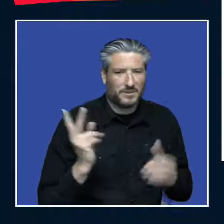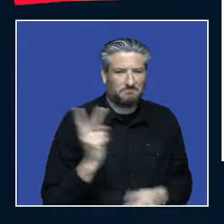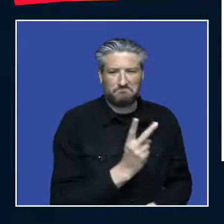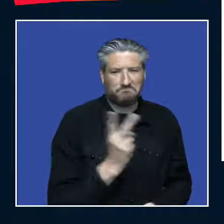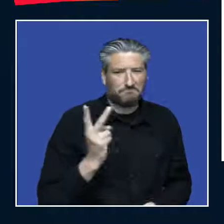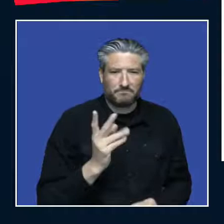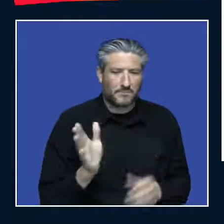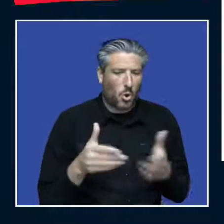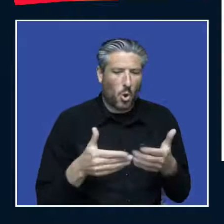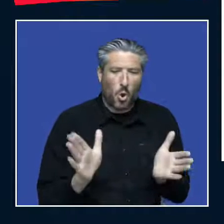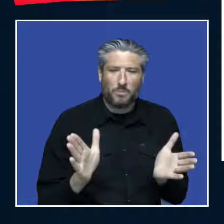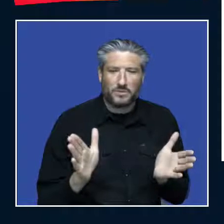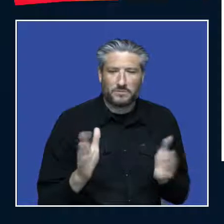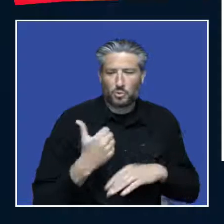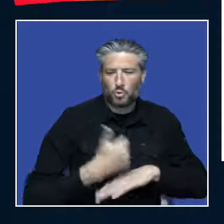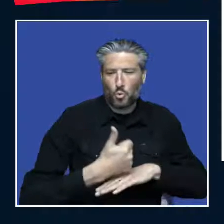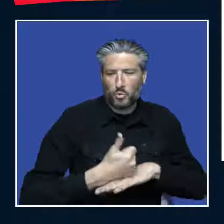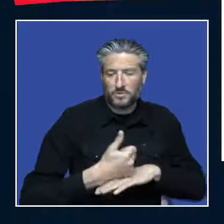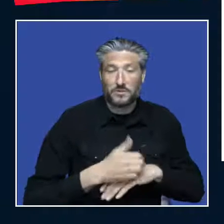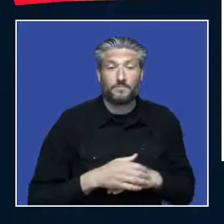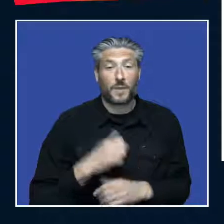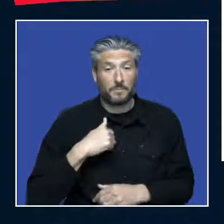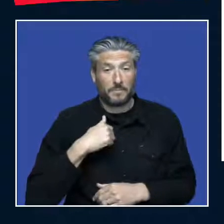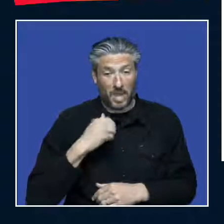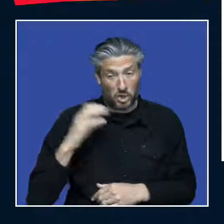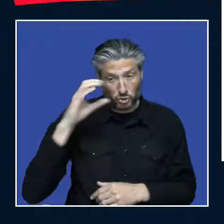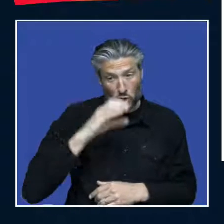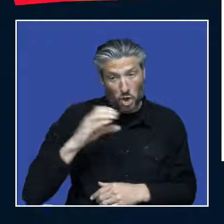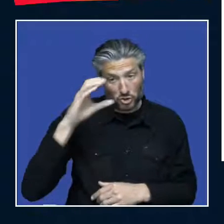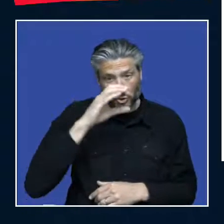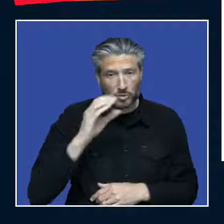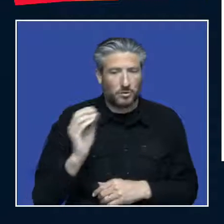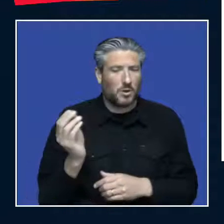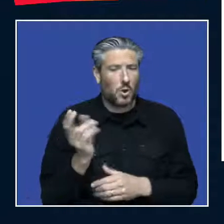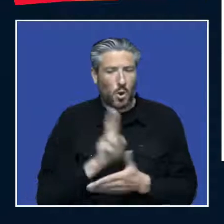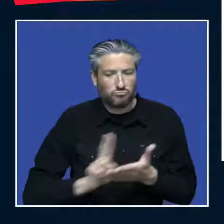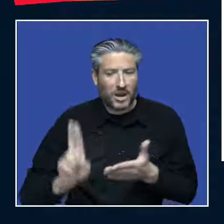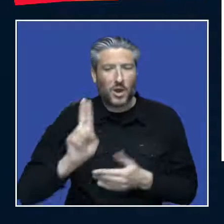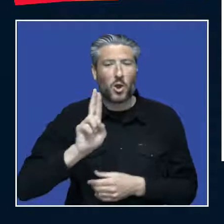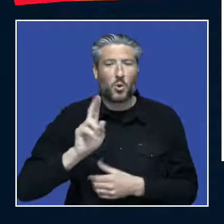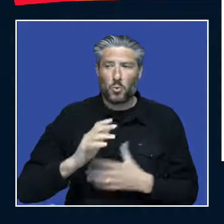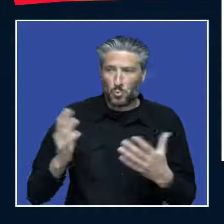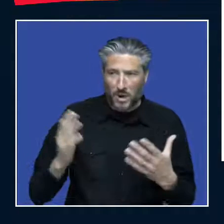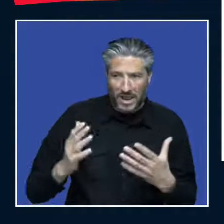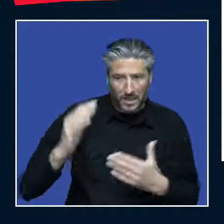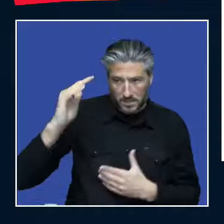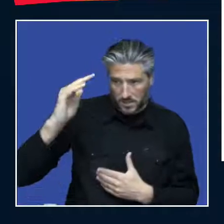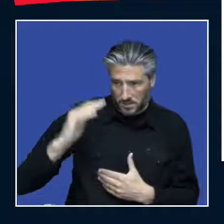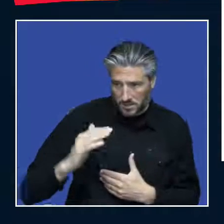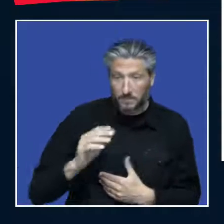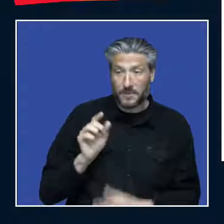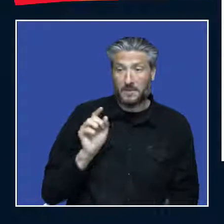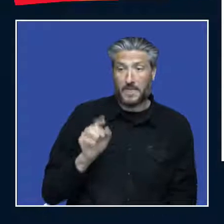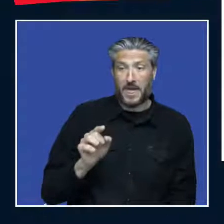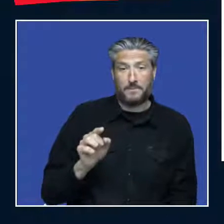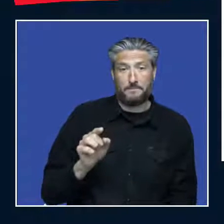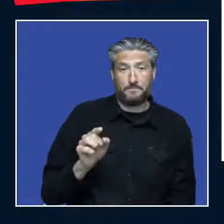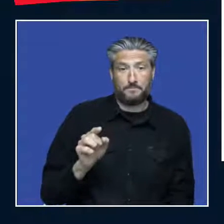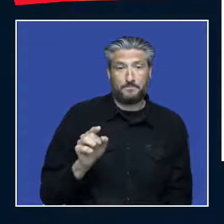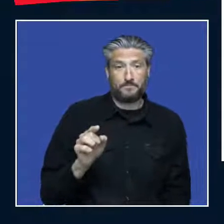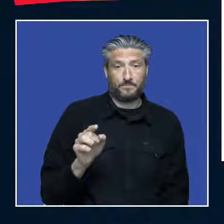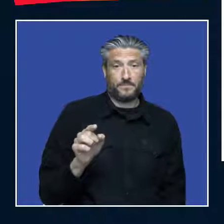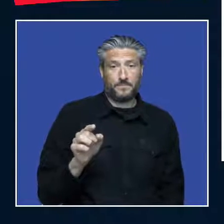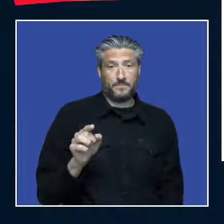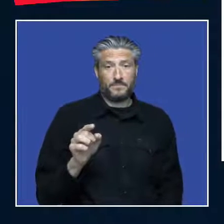search for Umbraco, for instance, and it's probably also here. Yeah, so here I usually find all